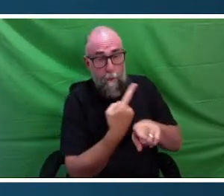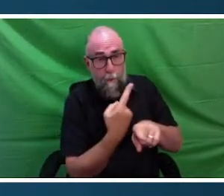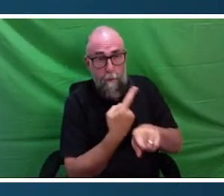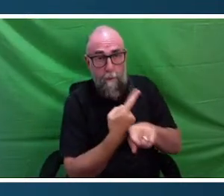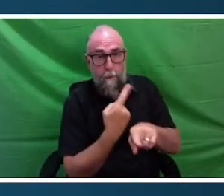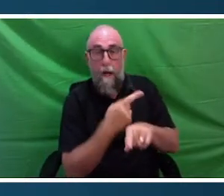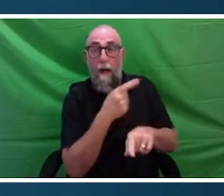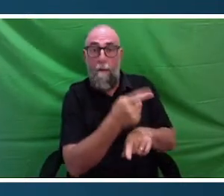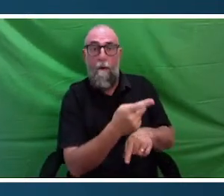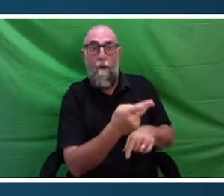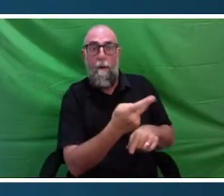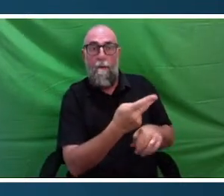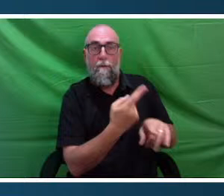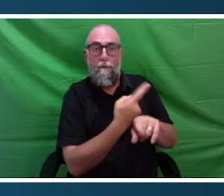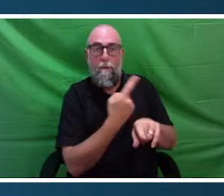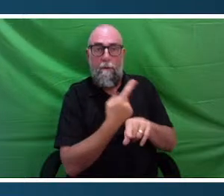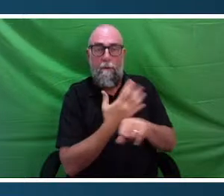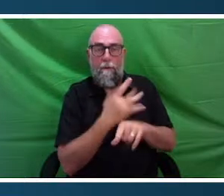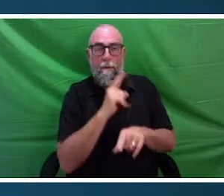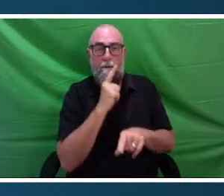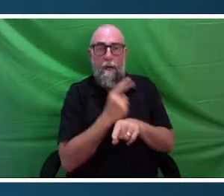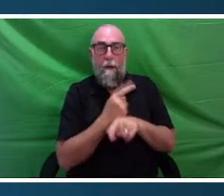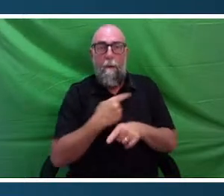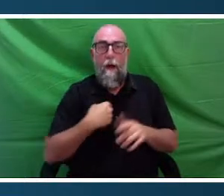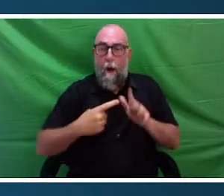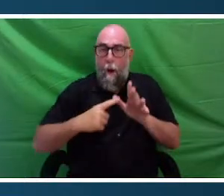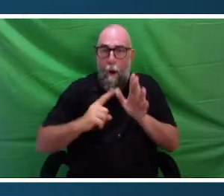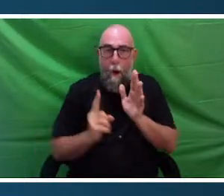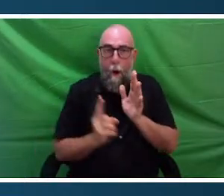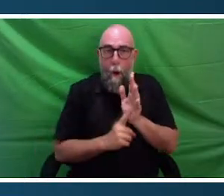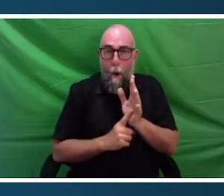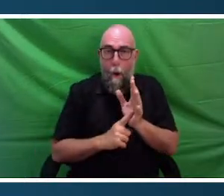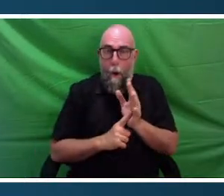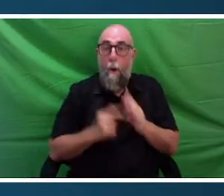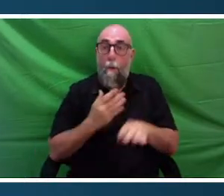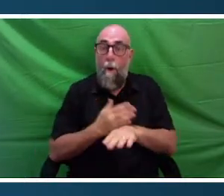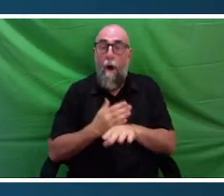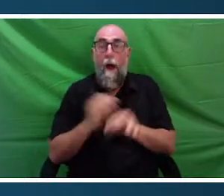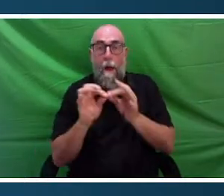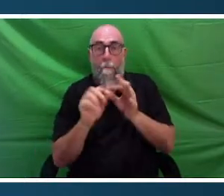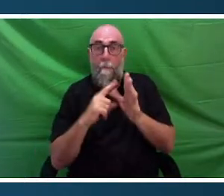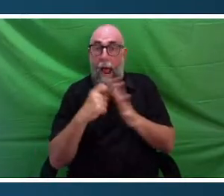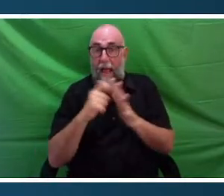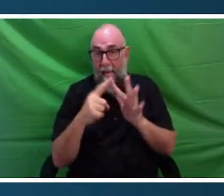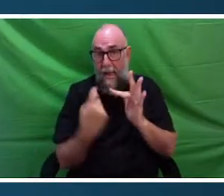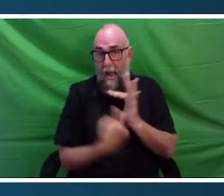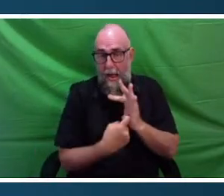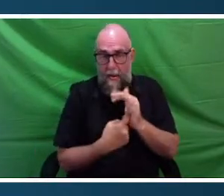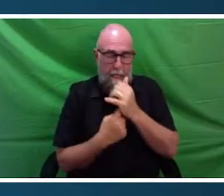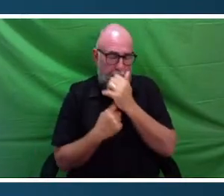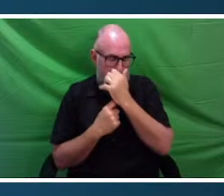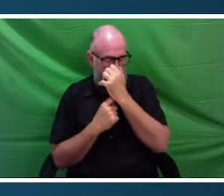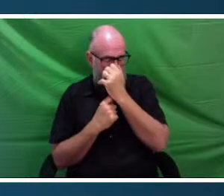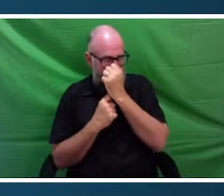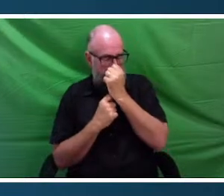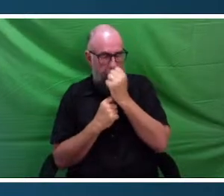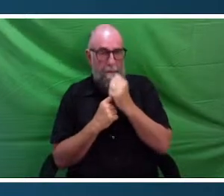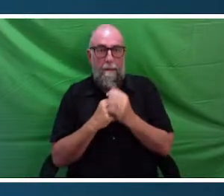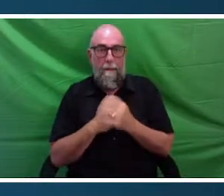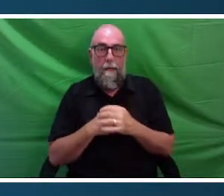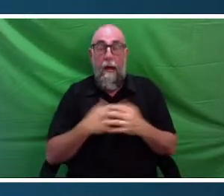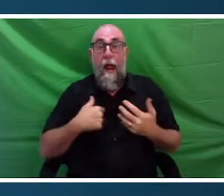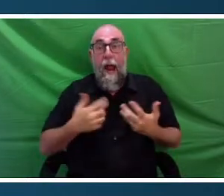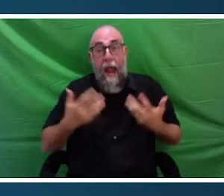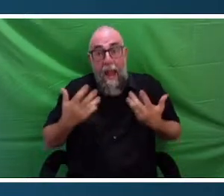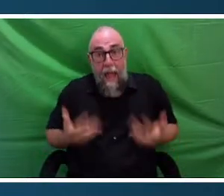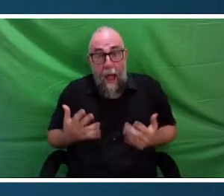said, "We are all bakers, and very good ones for that matter. And here, all we do is wait each